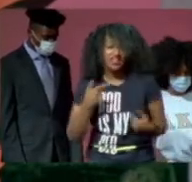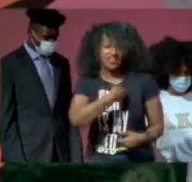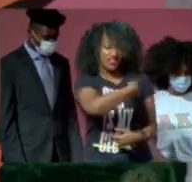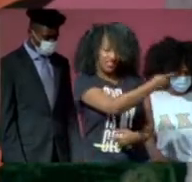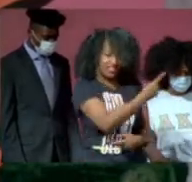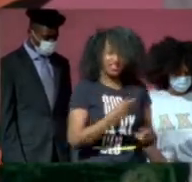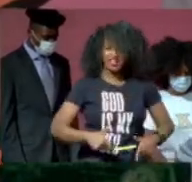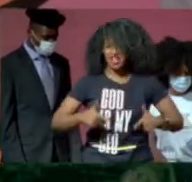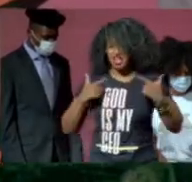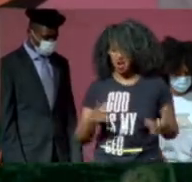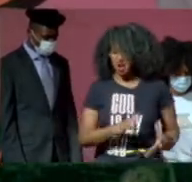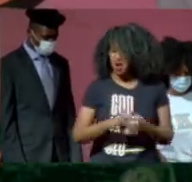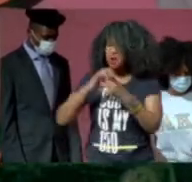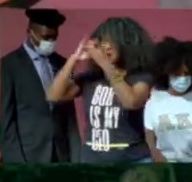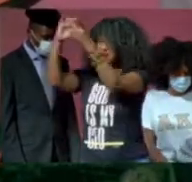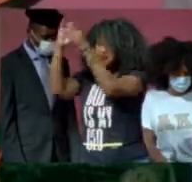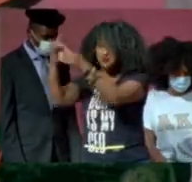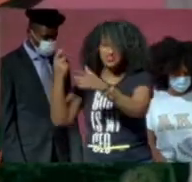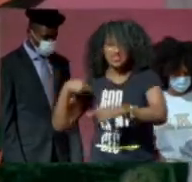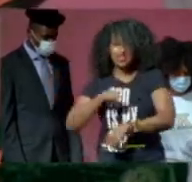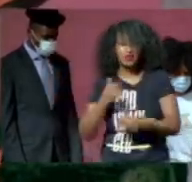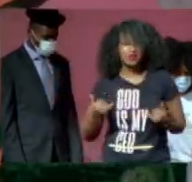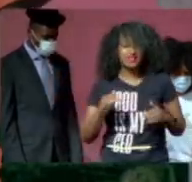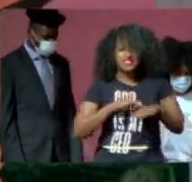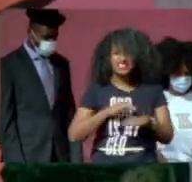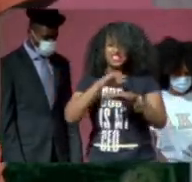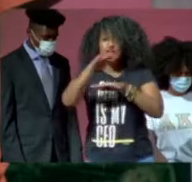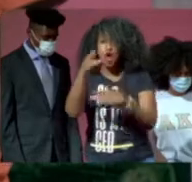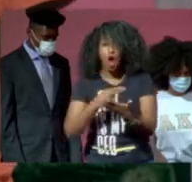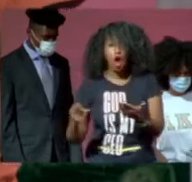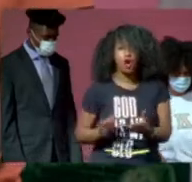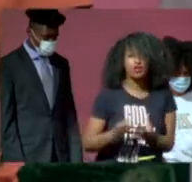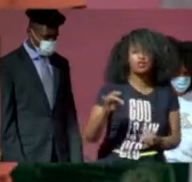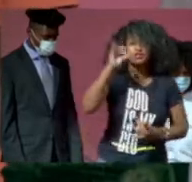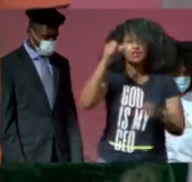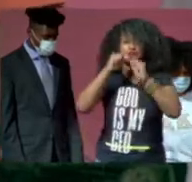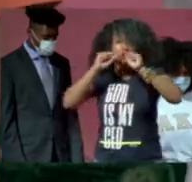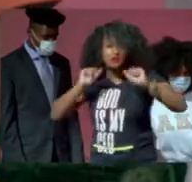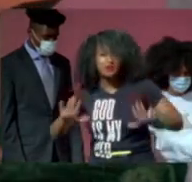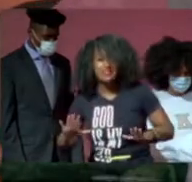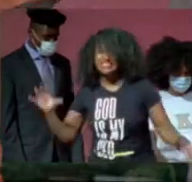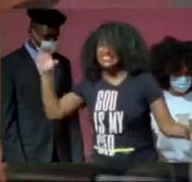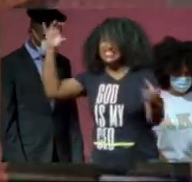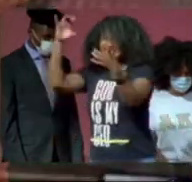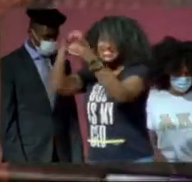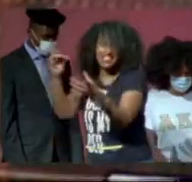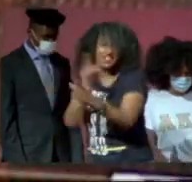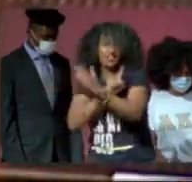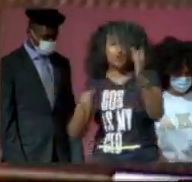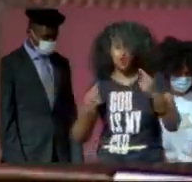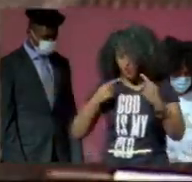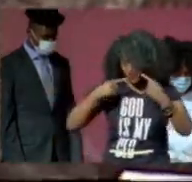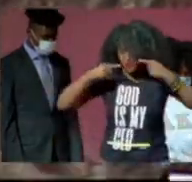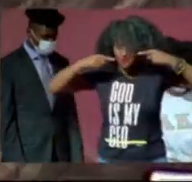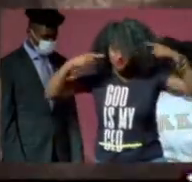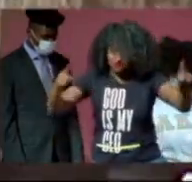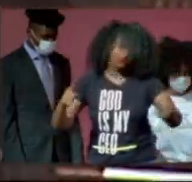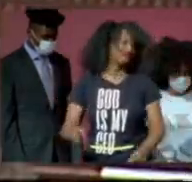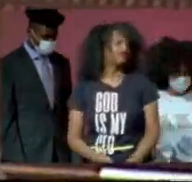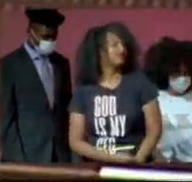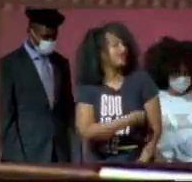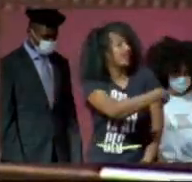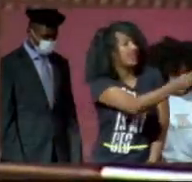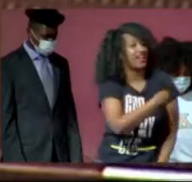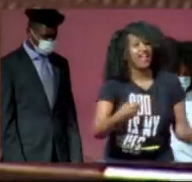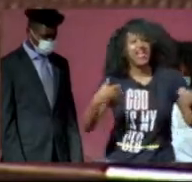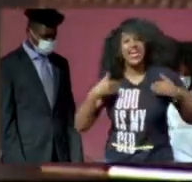belong to the Lord, we send them out with Holy Ghost blessing. Because they belong to the Lord, we decree and declare that they